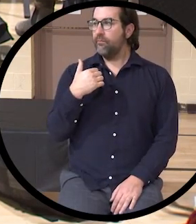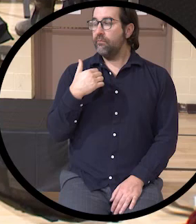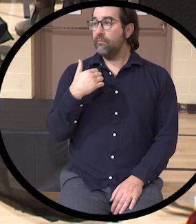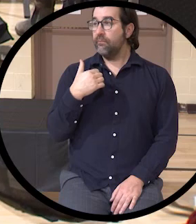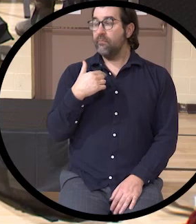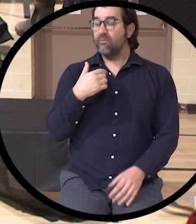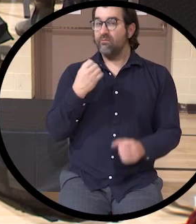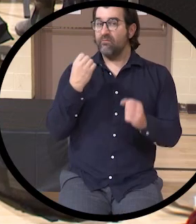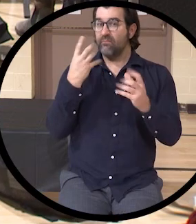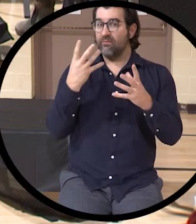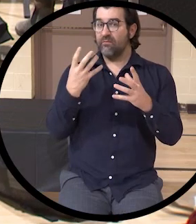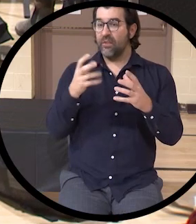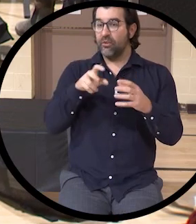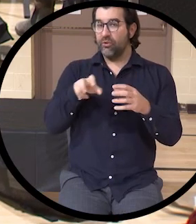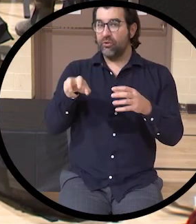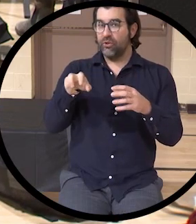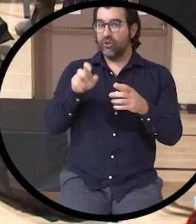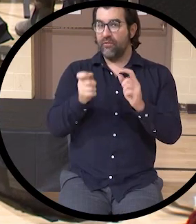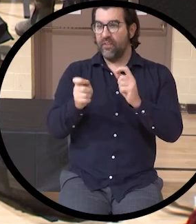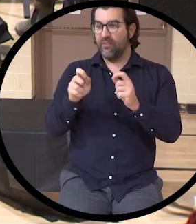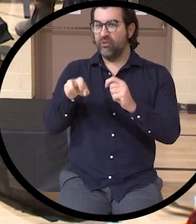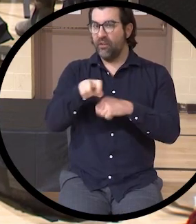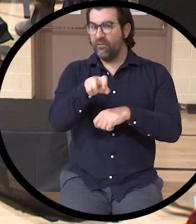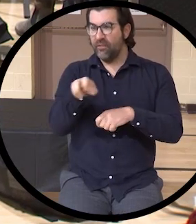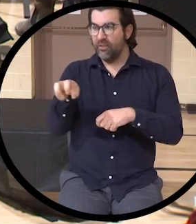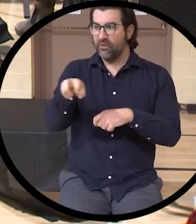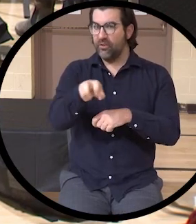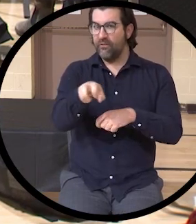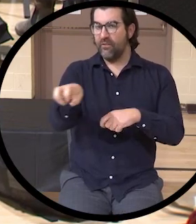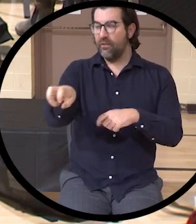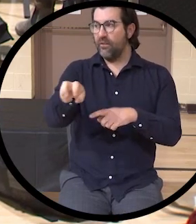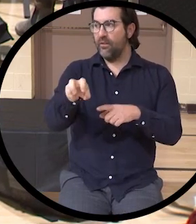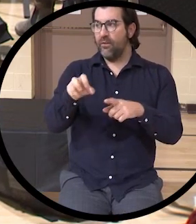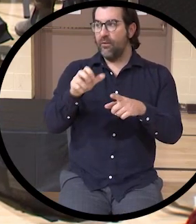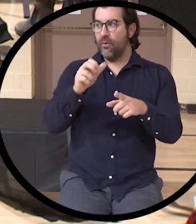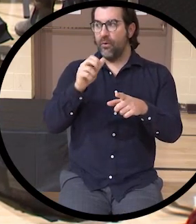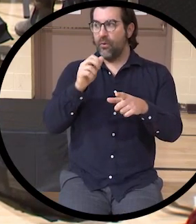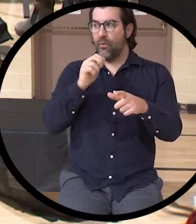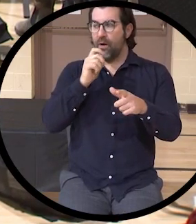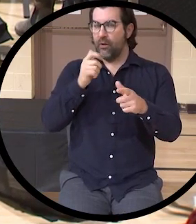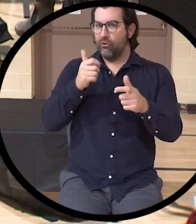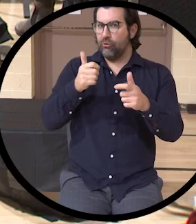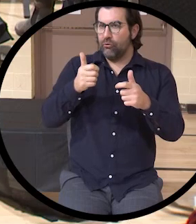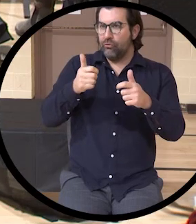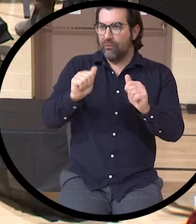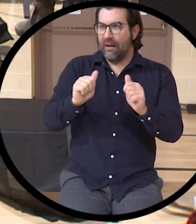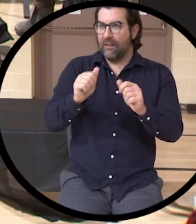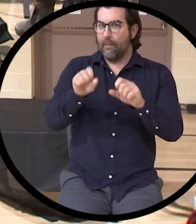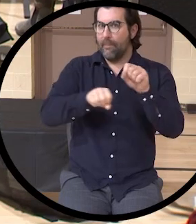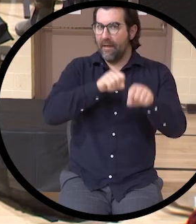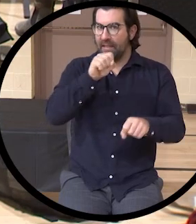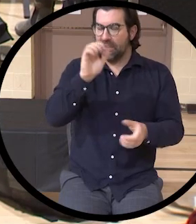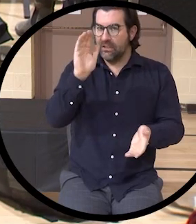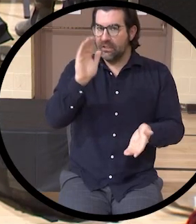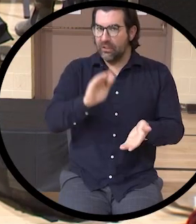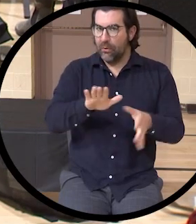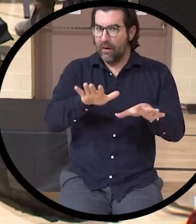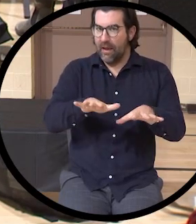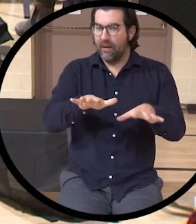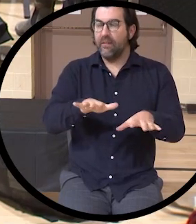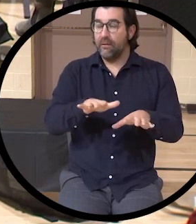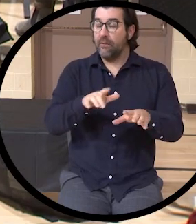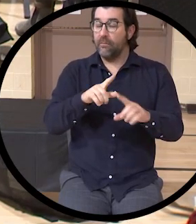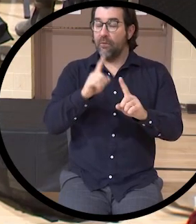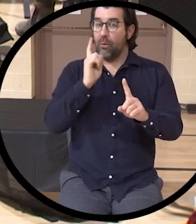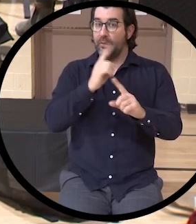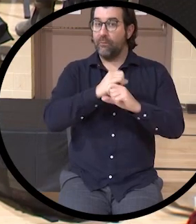There is a lot of shifting required here. We are not trying to necessarily slow down bikes, but we are trying to protect